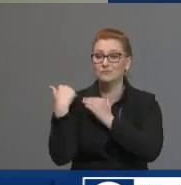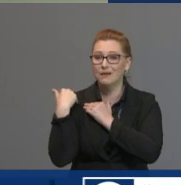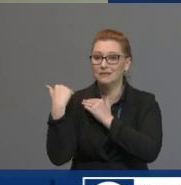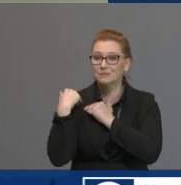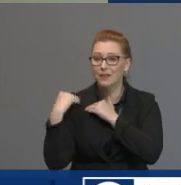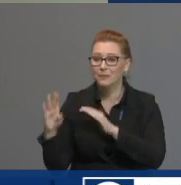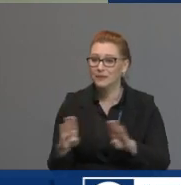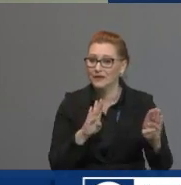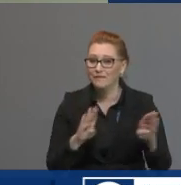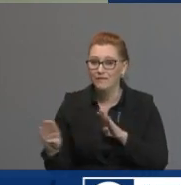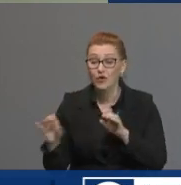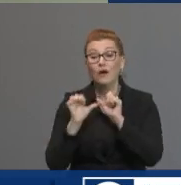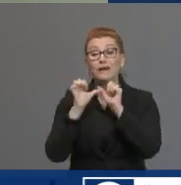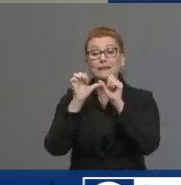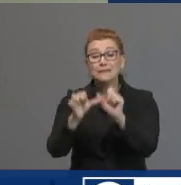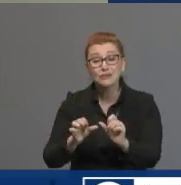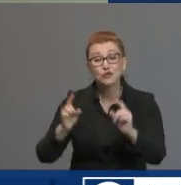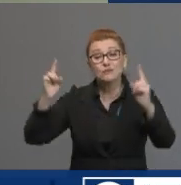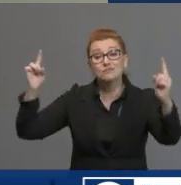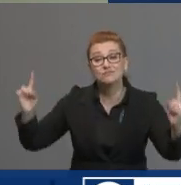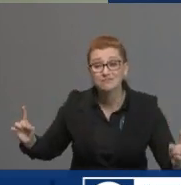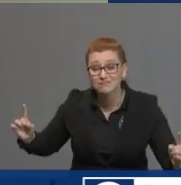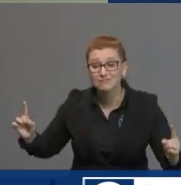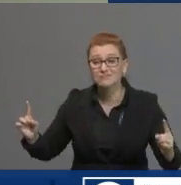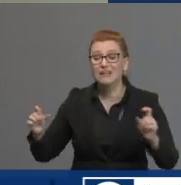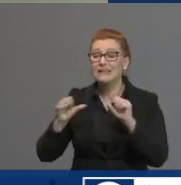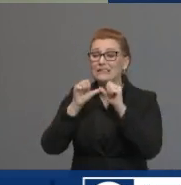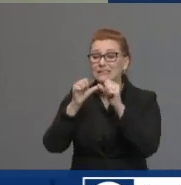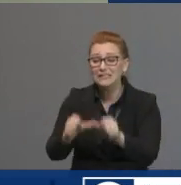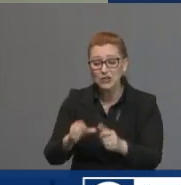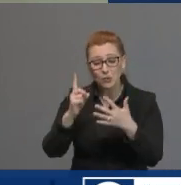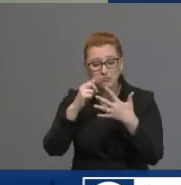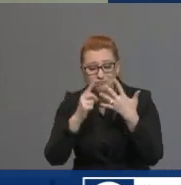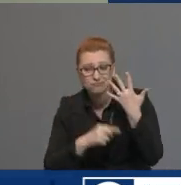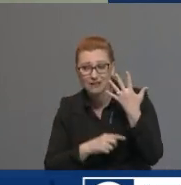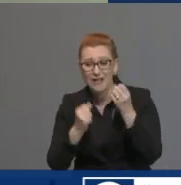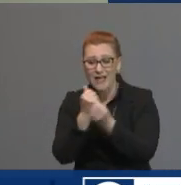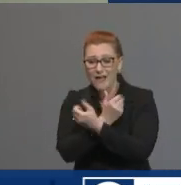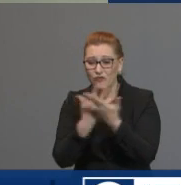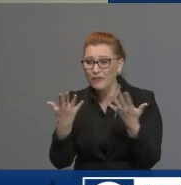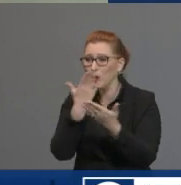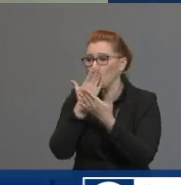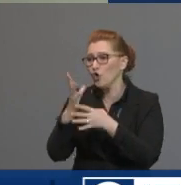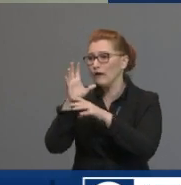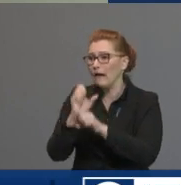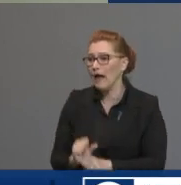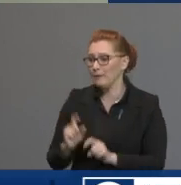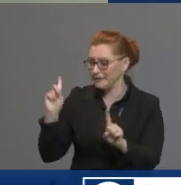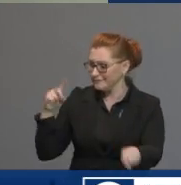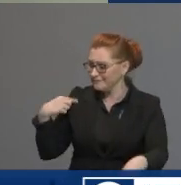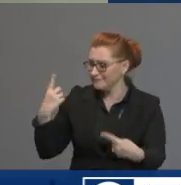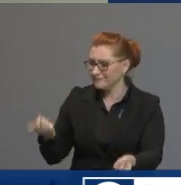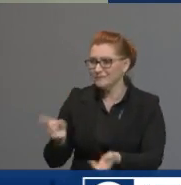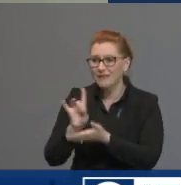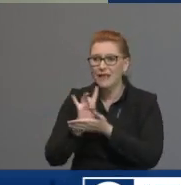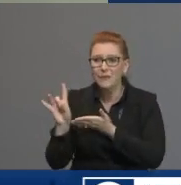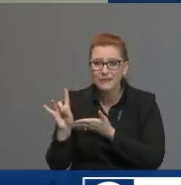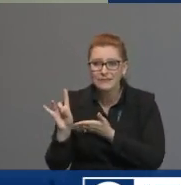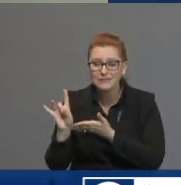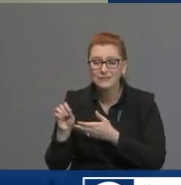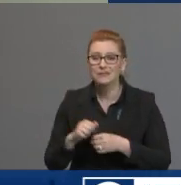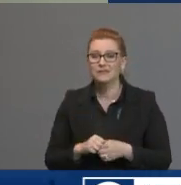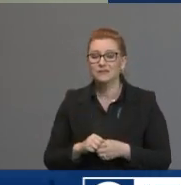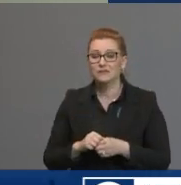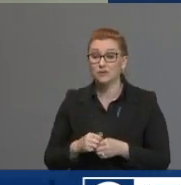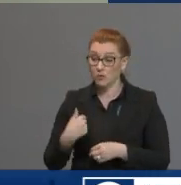behavior, continued physical distancing, and all the fundamentals that you've practiced so well over the